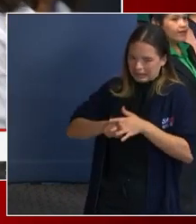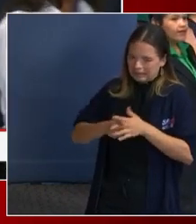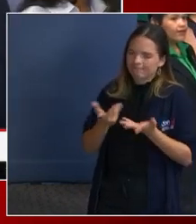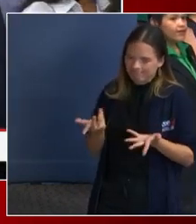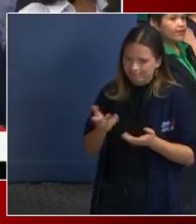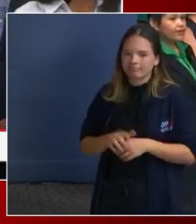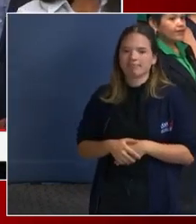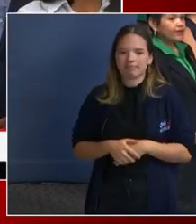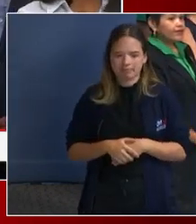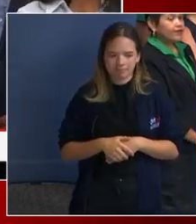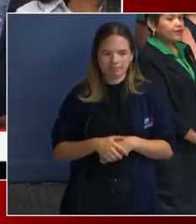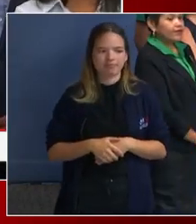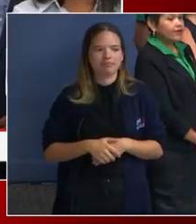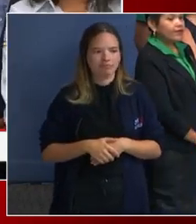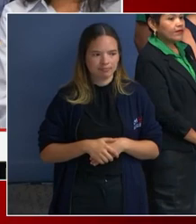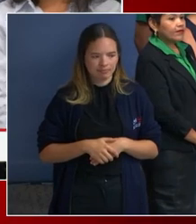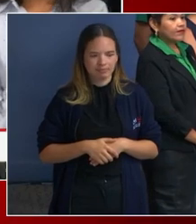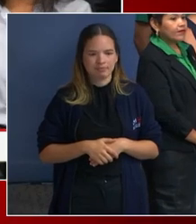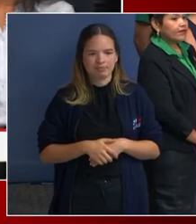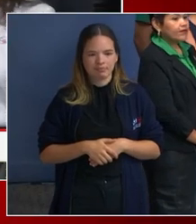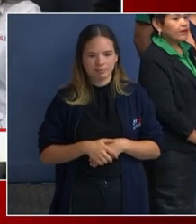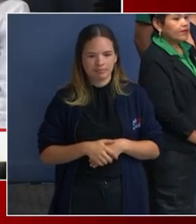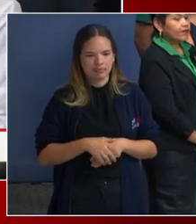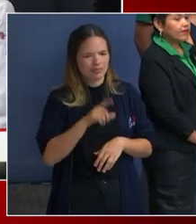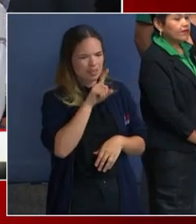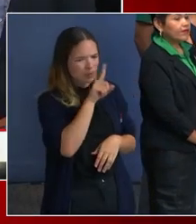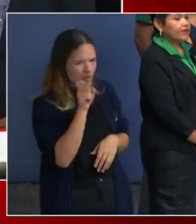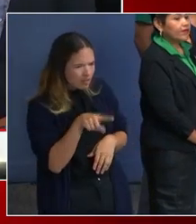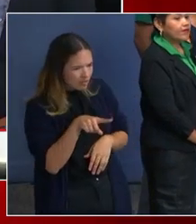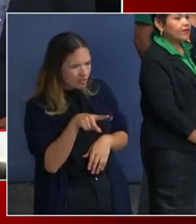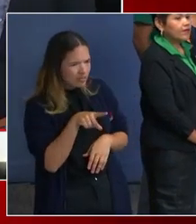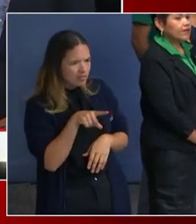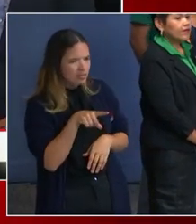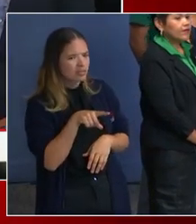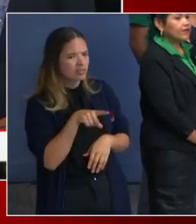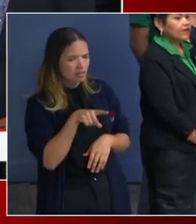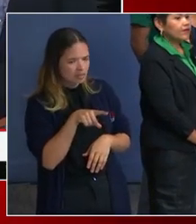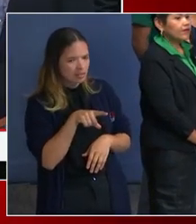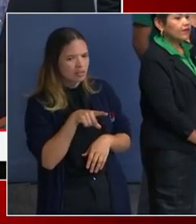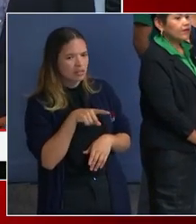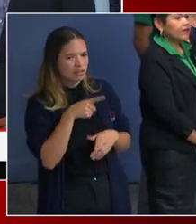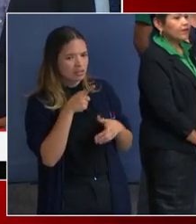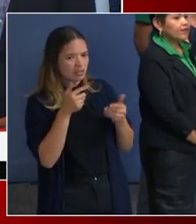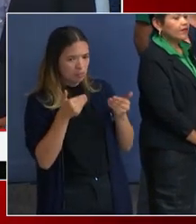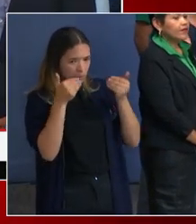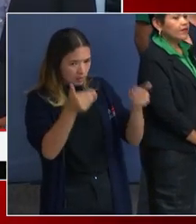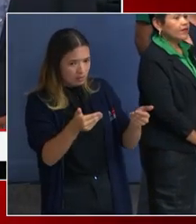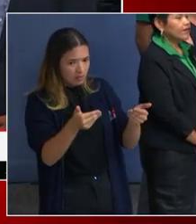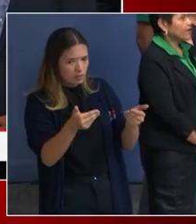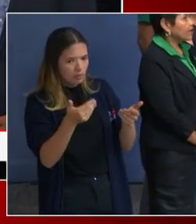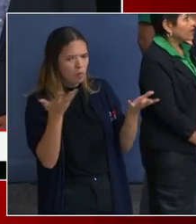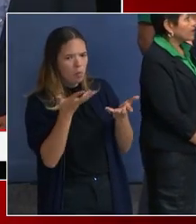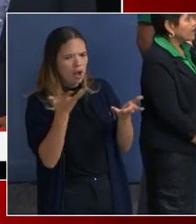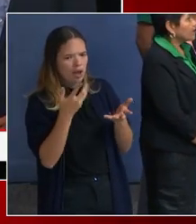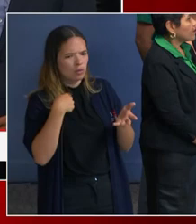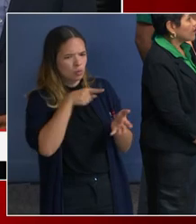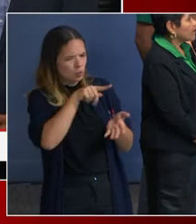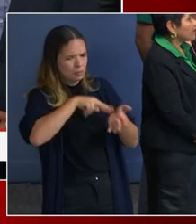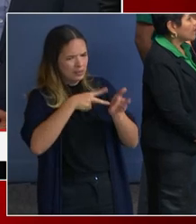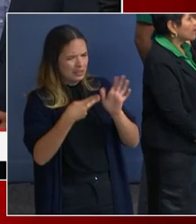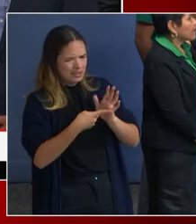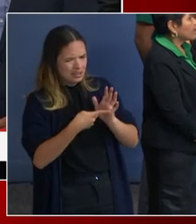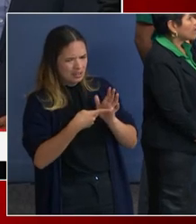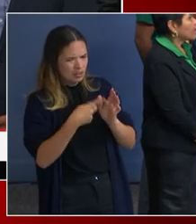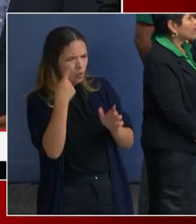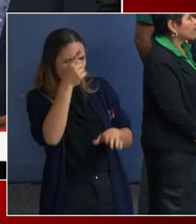And, Yes. and with Tatiana, how does this, moving forward, what does this mean for your efforts on the ground? What is that going to look like